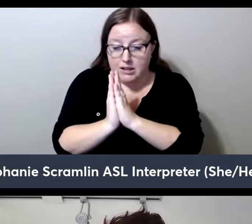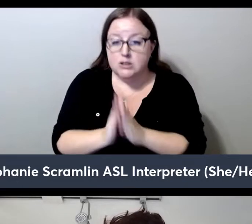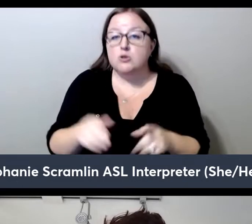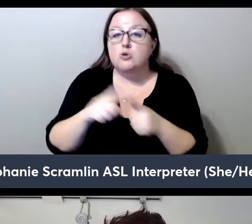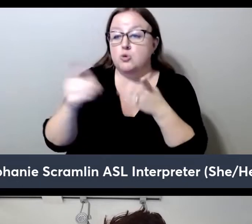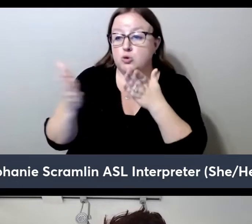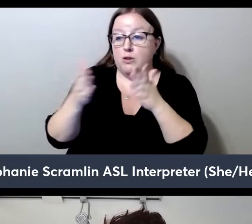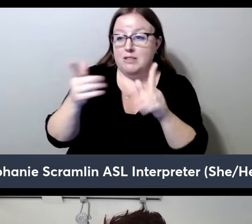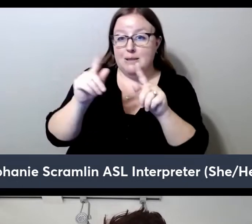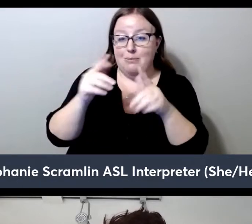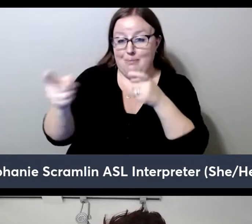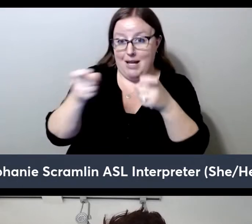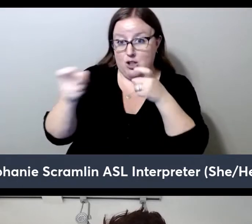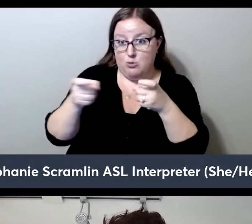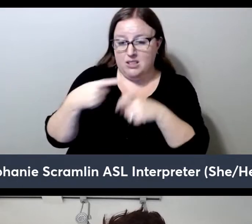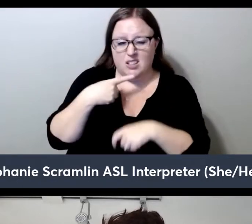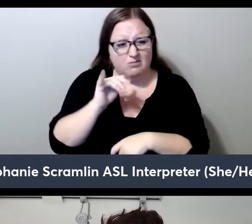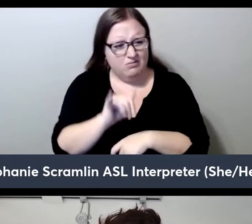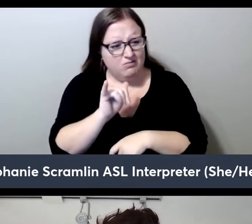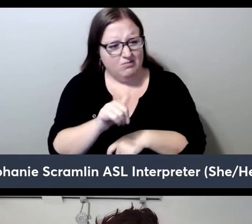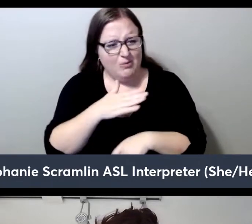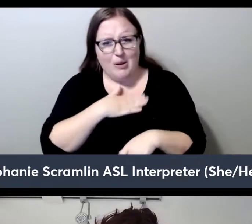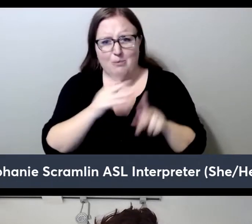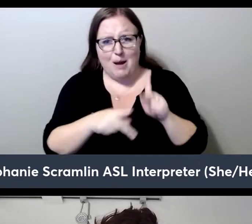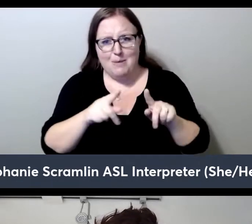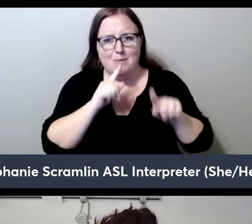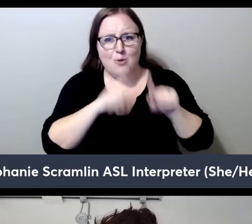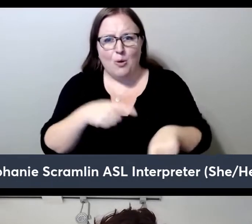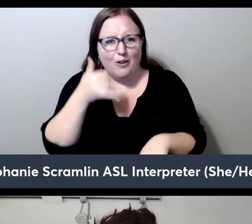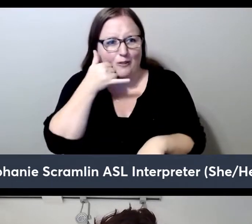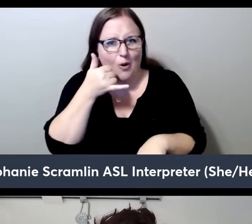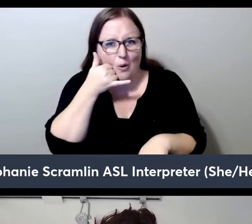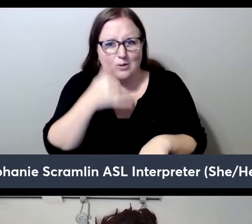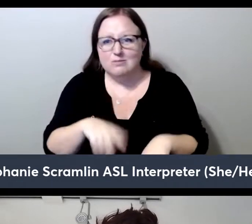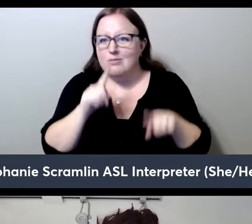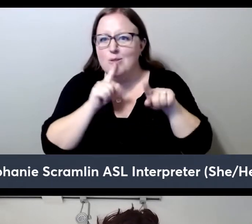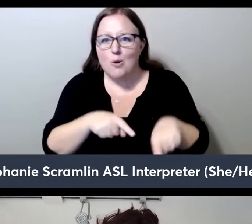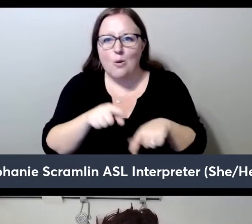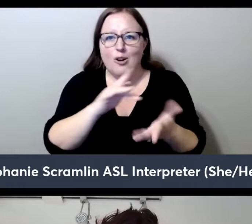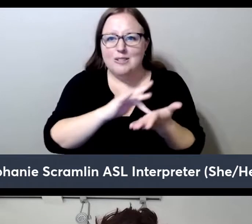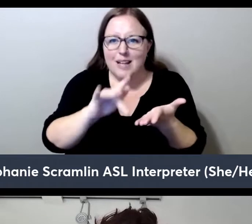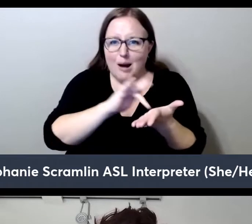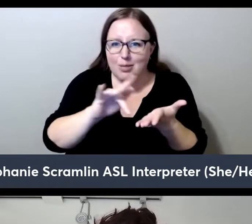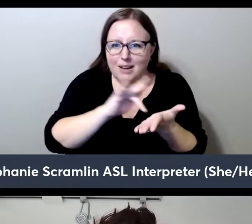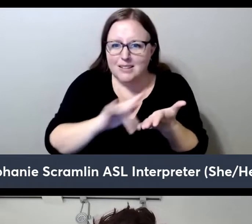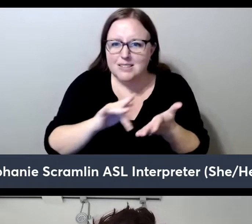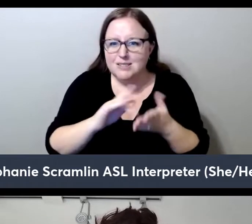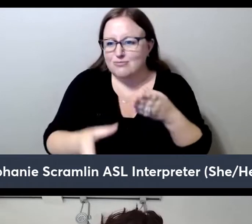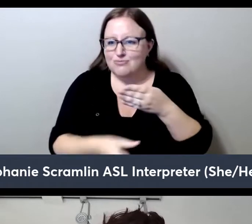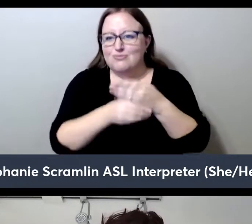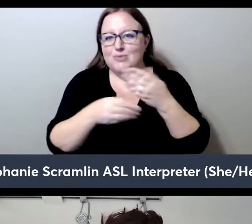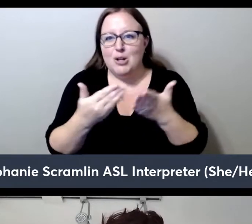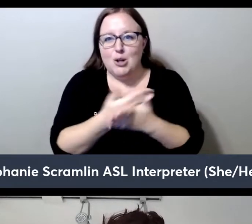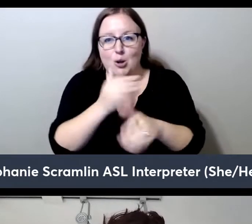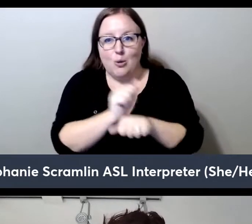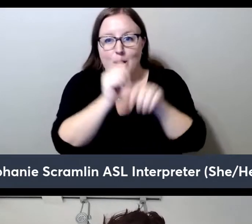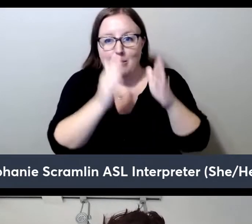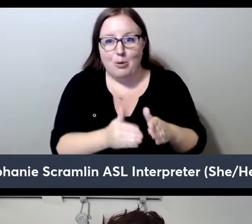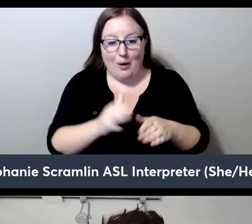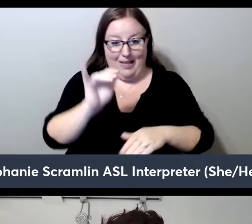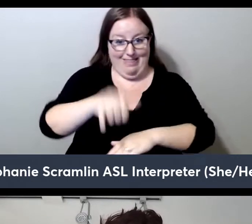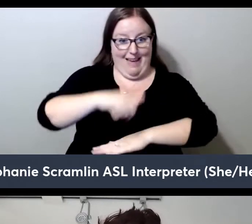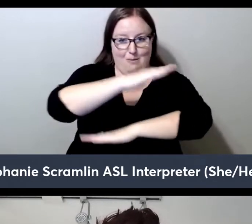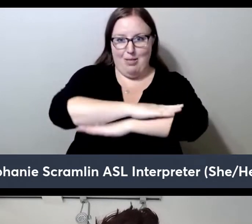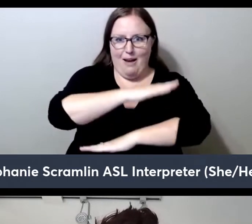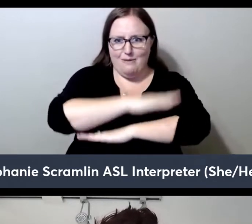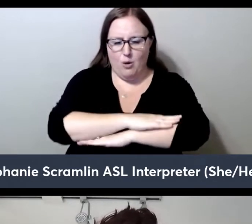Management. And they're like, look, my people order phones, they order tablets, they onboard a new employee in this platform, right?